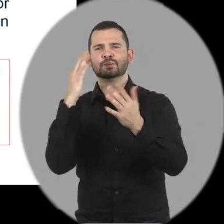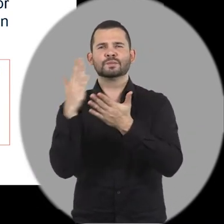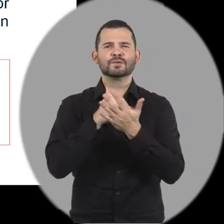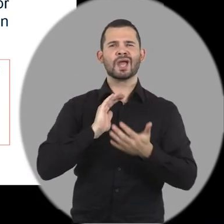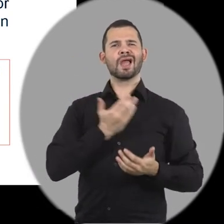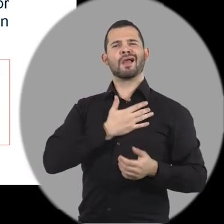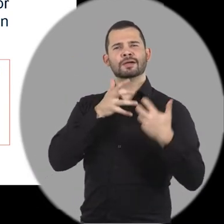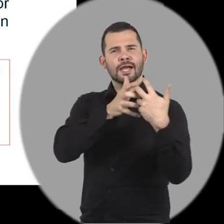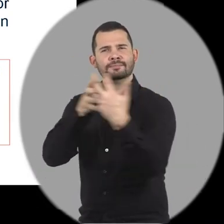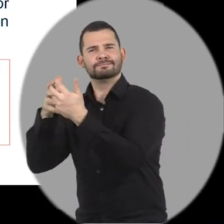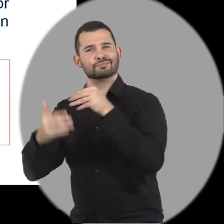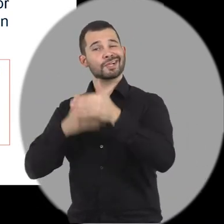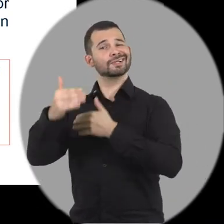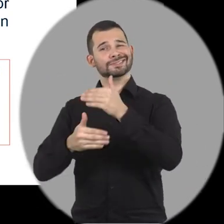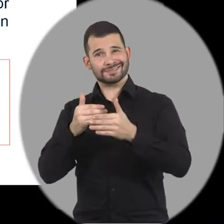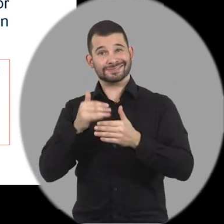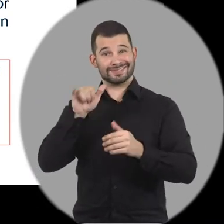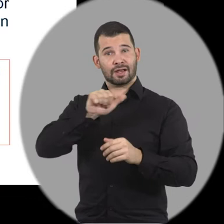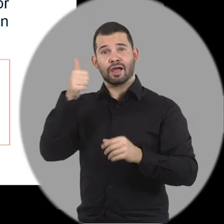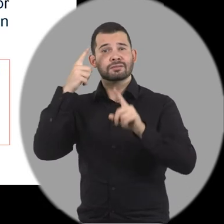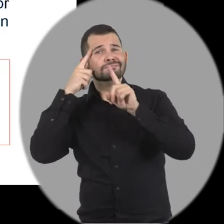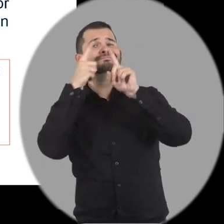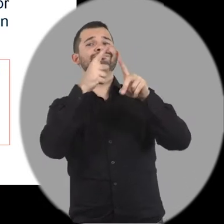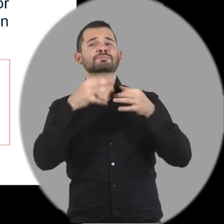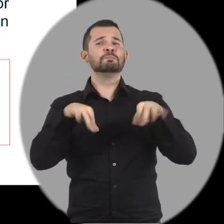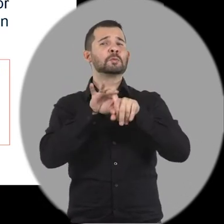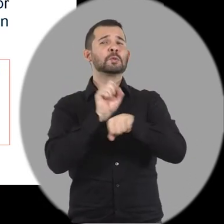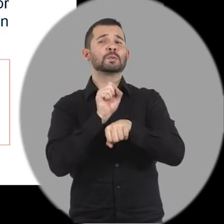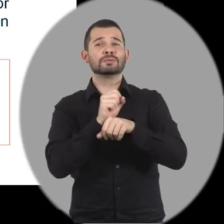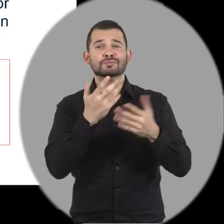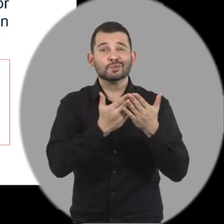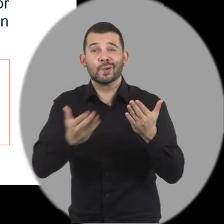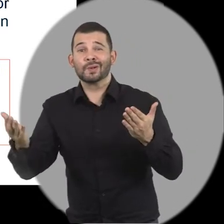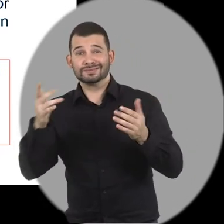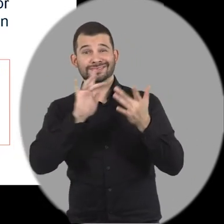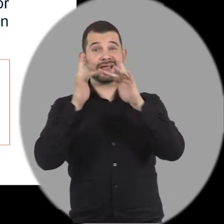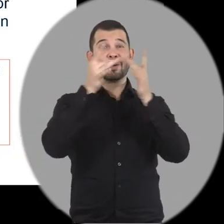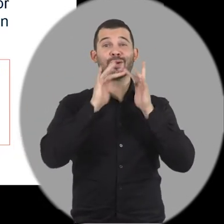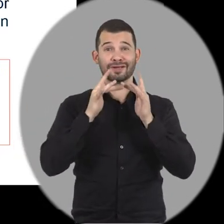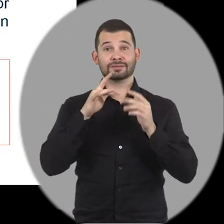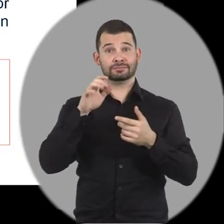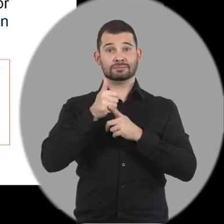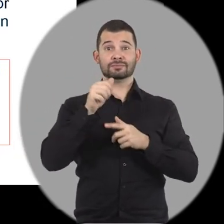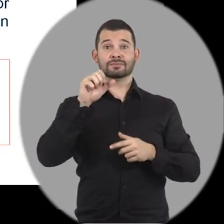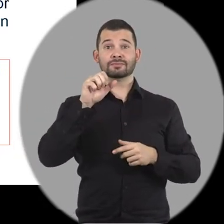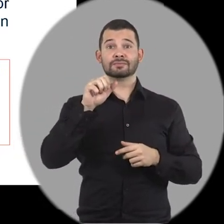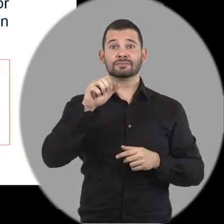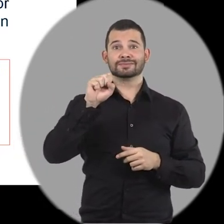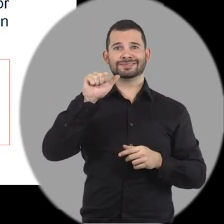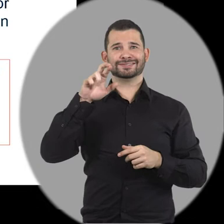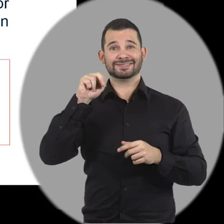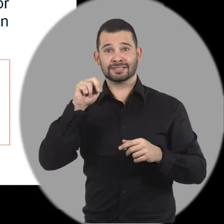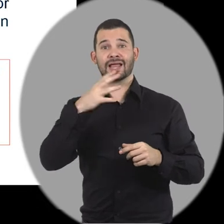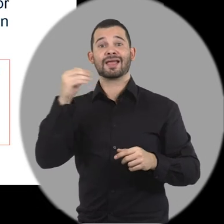process. Other key partnerships include the Employment Accessibility Resource Network, EARN, who also with CCRW